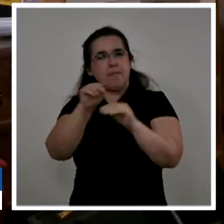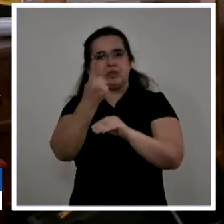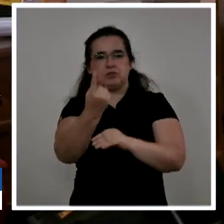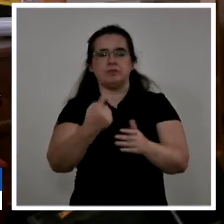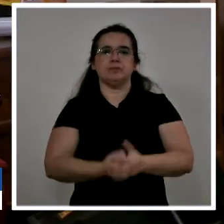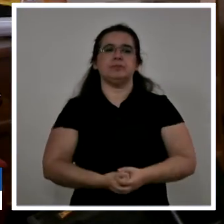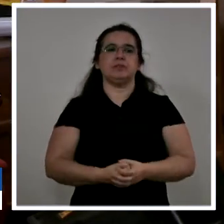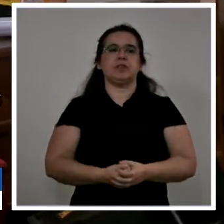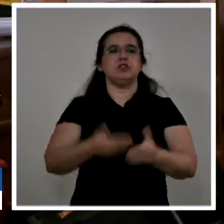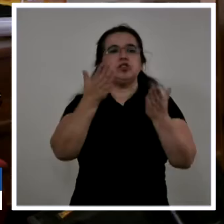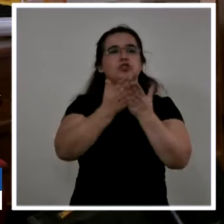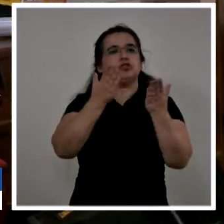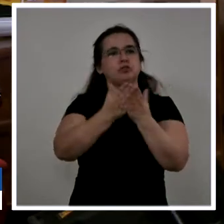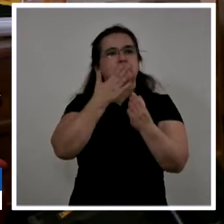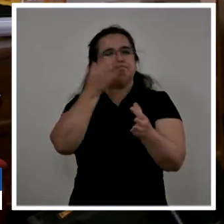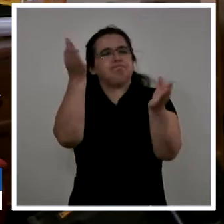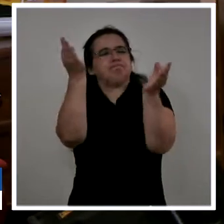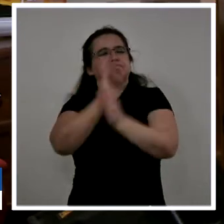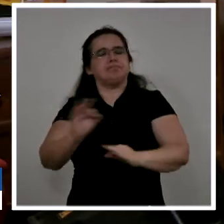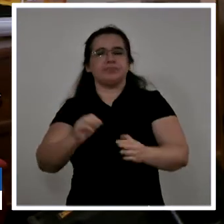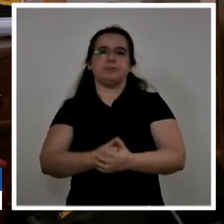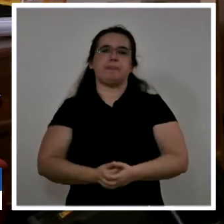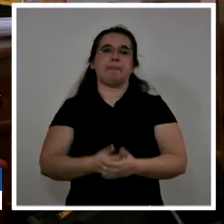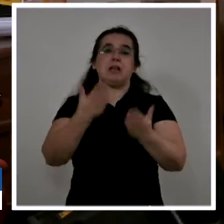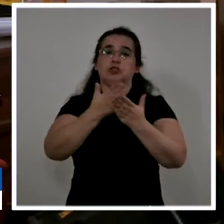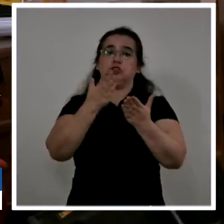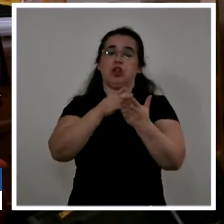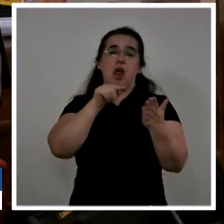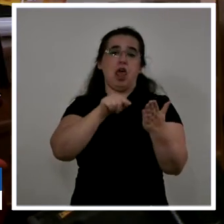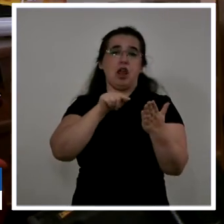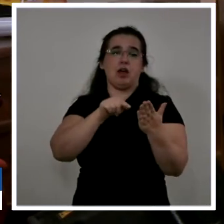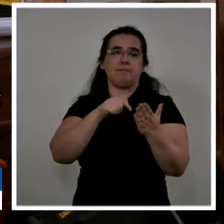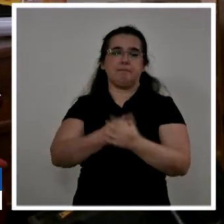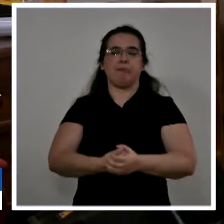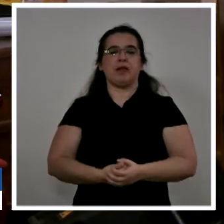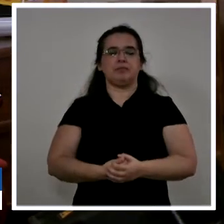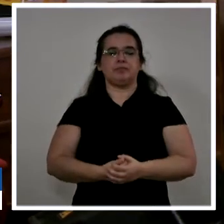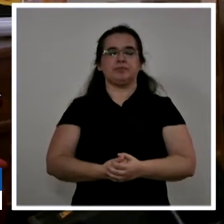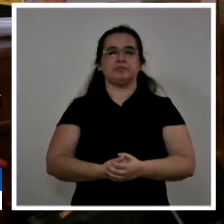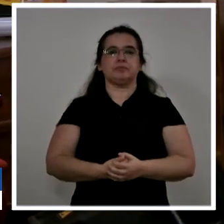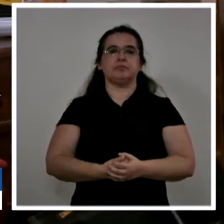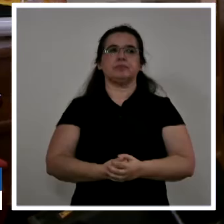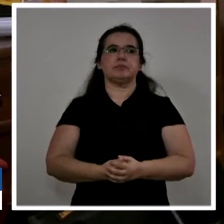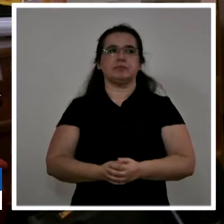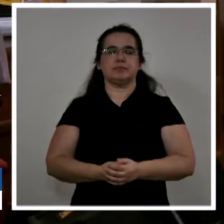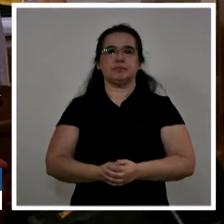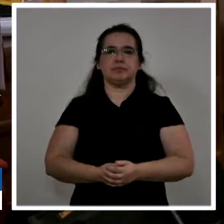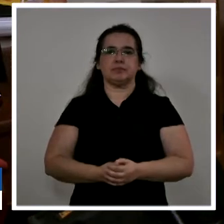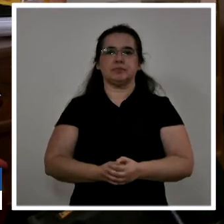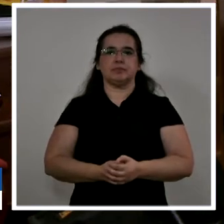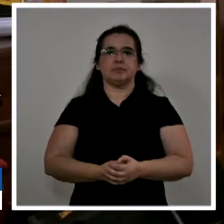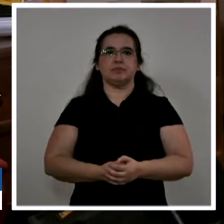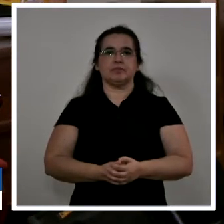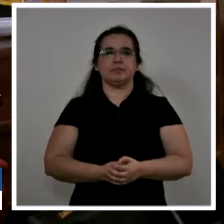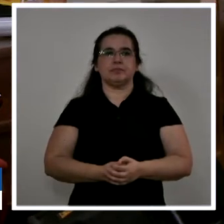is fascinating. Este é muito fascinante. So in this study, and there are similar studies in humans, but we'll look at this mouse one